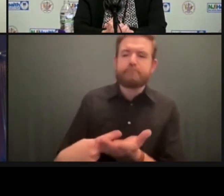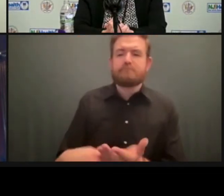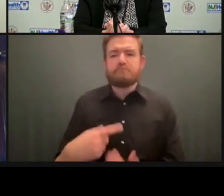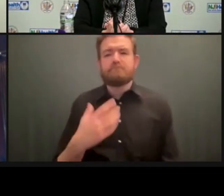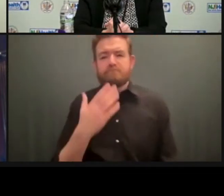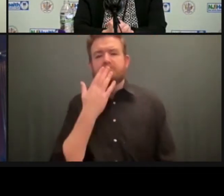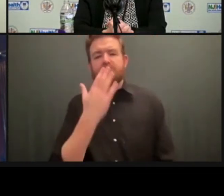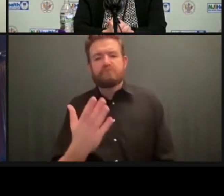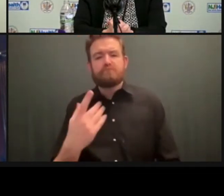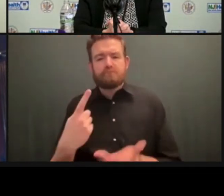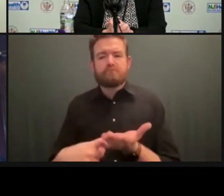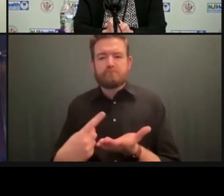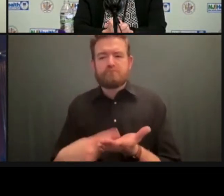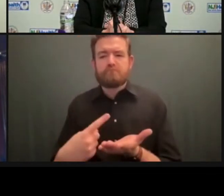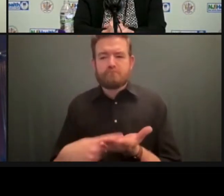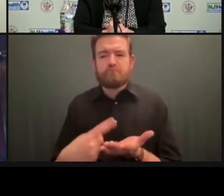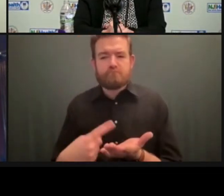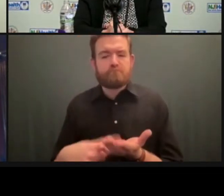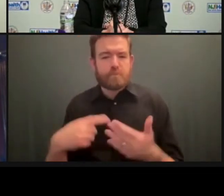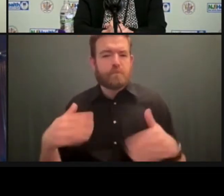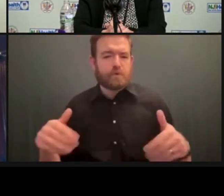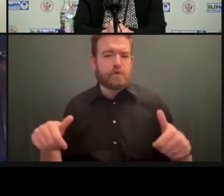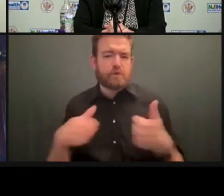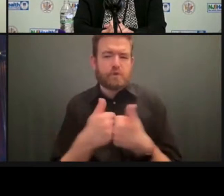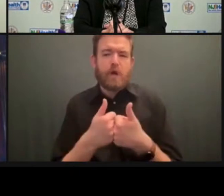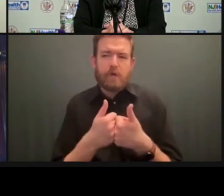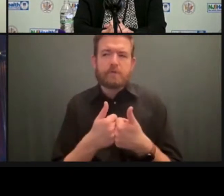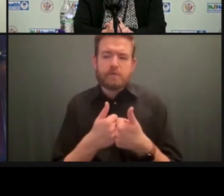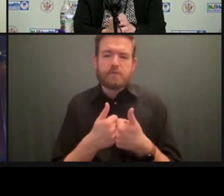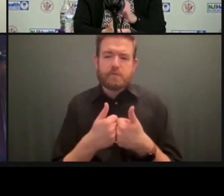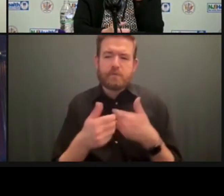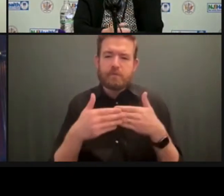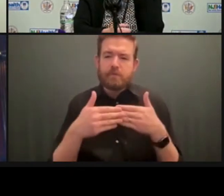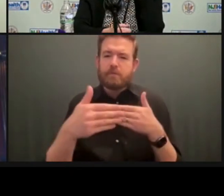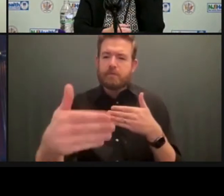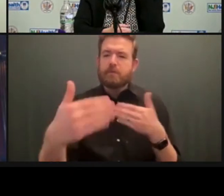our veterans. Let's just say that, as we should every time we gather.